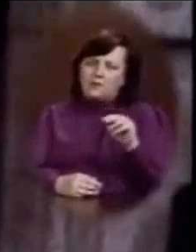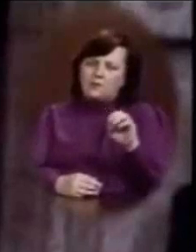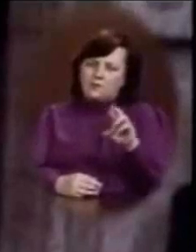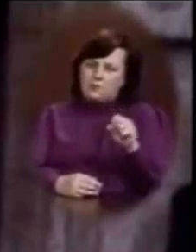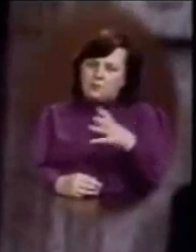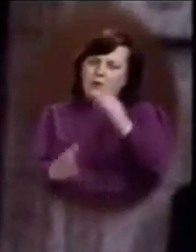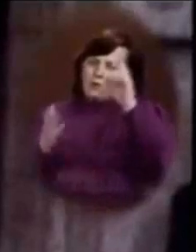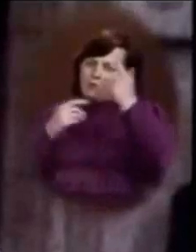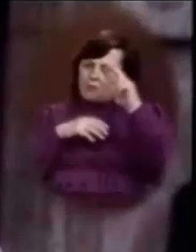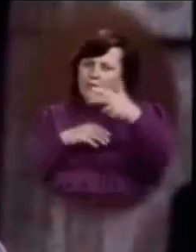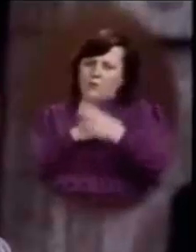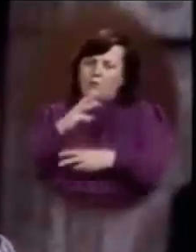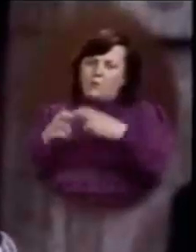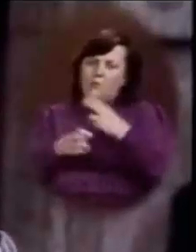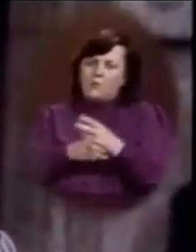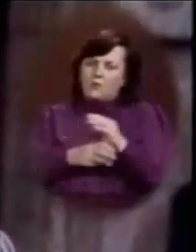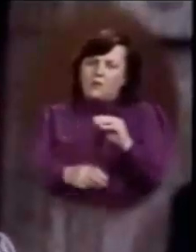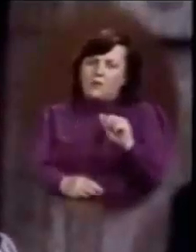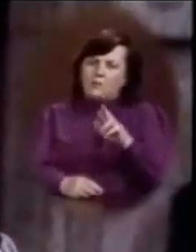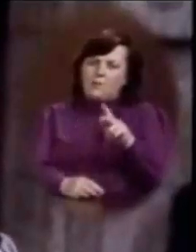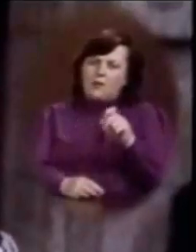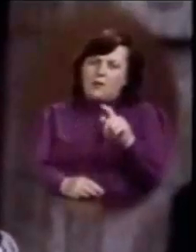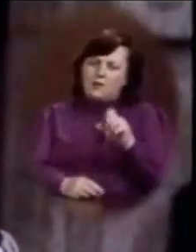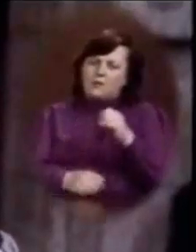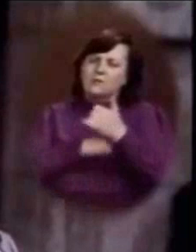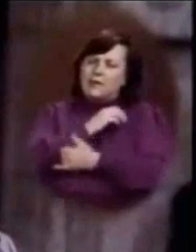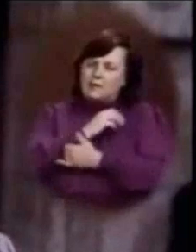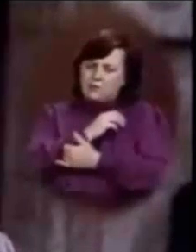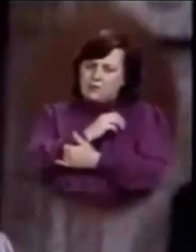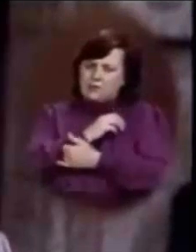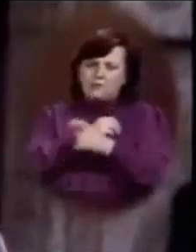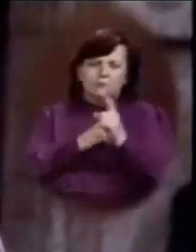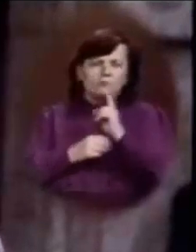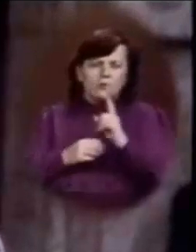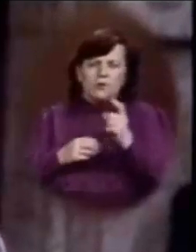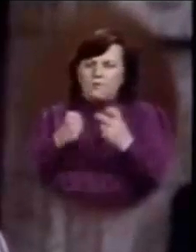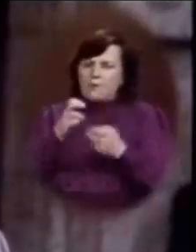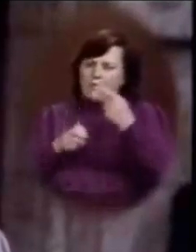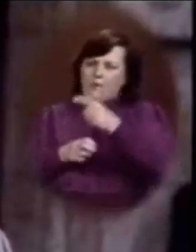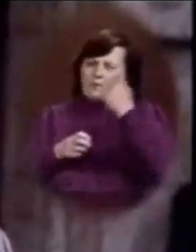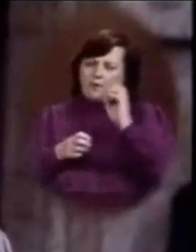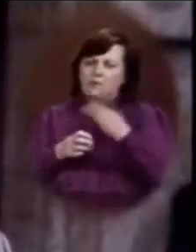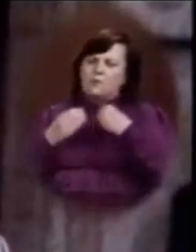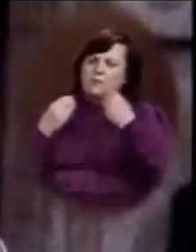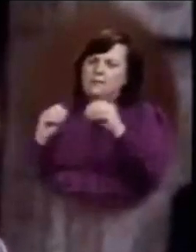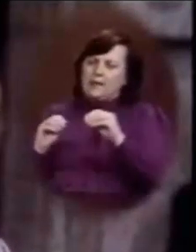countries whose markets are unfairly saturated by the sale of our subsidized